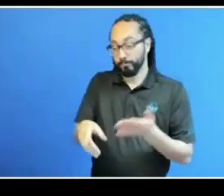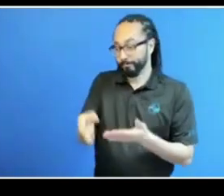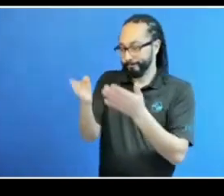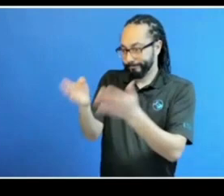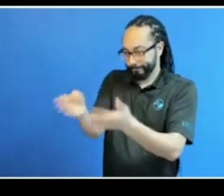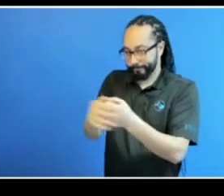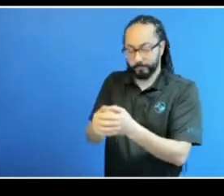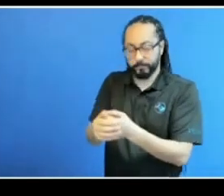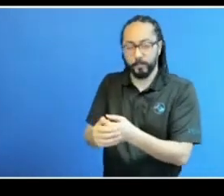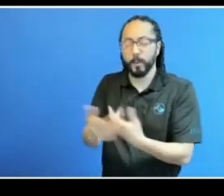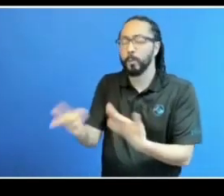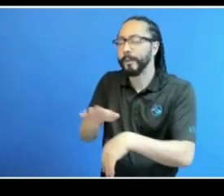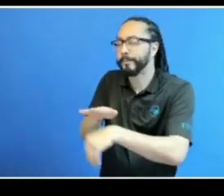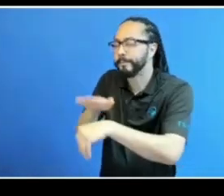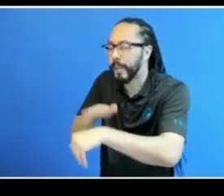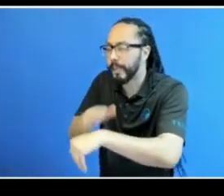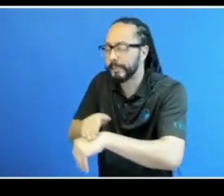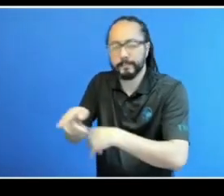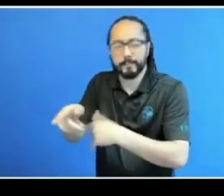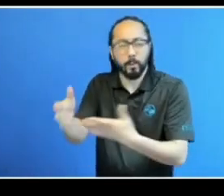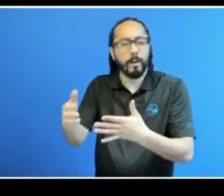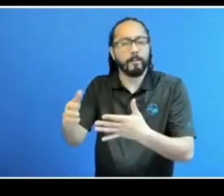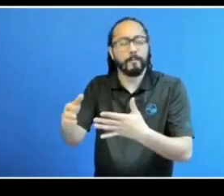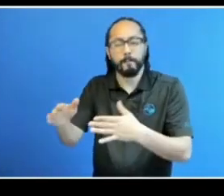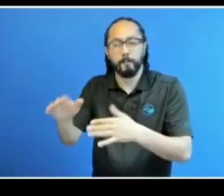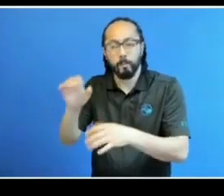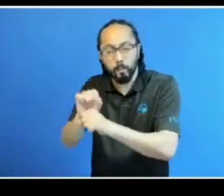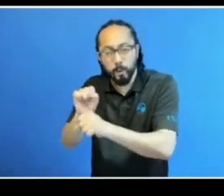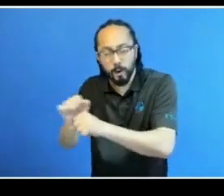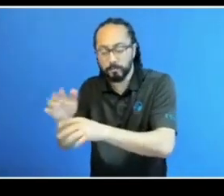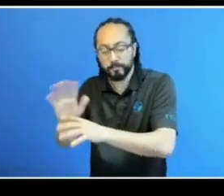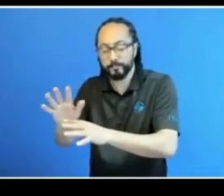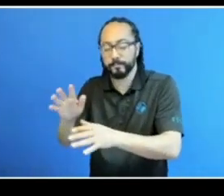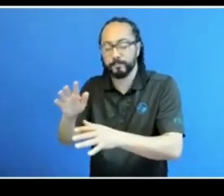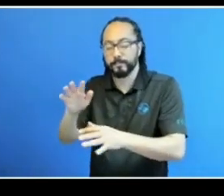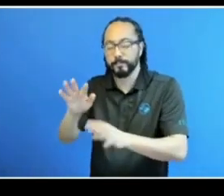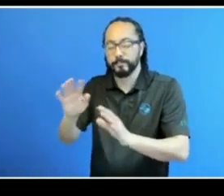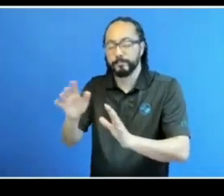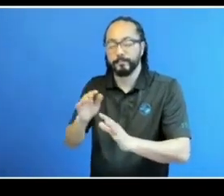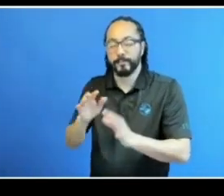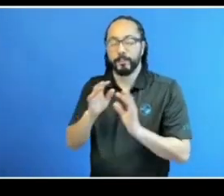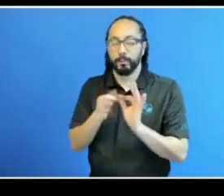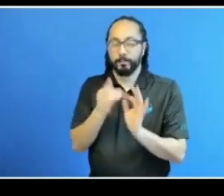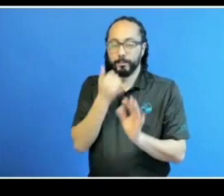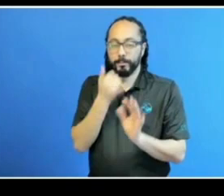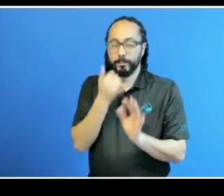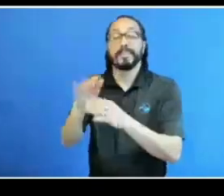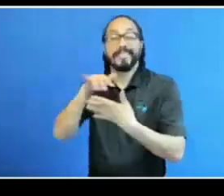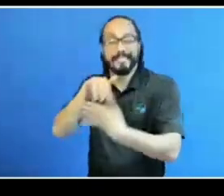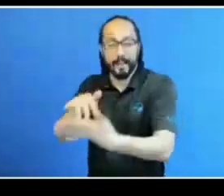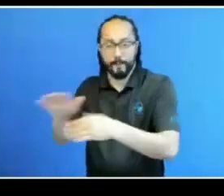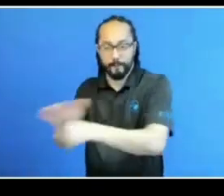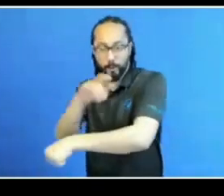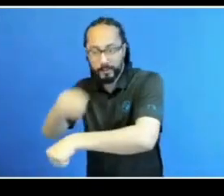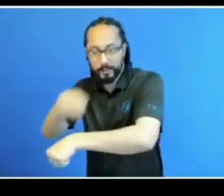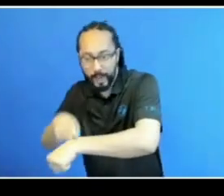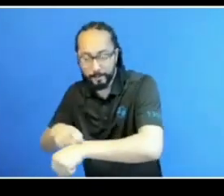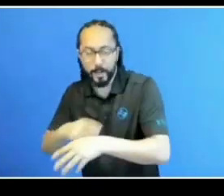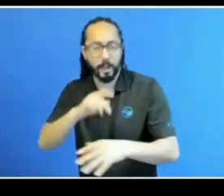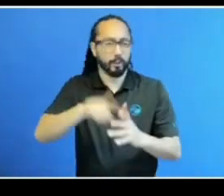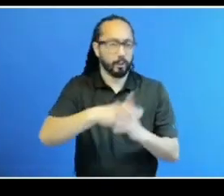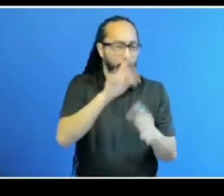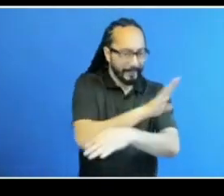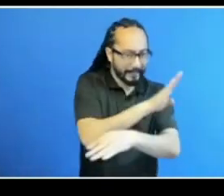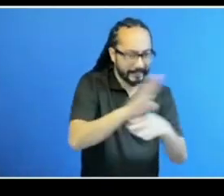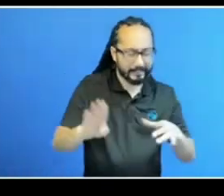also working towards starting up a small business on the side? My advice would be a student